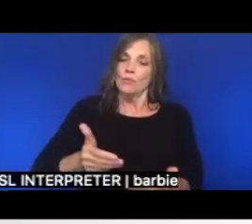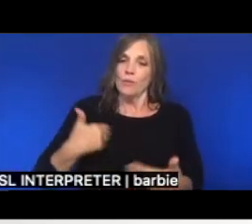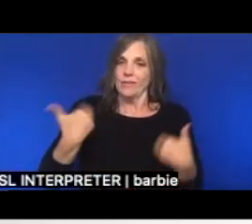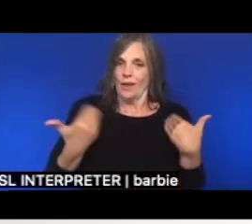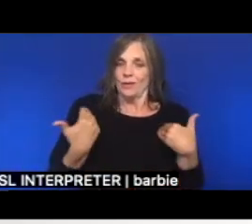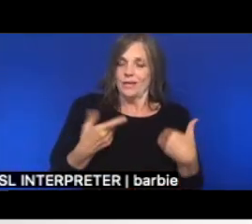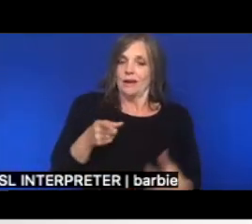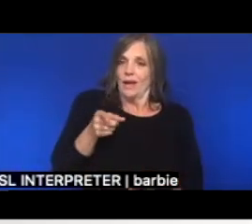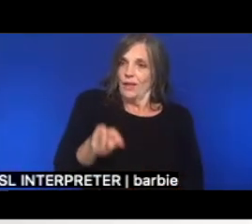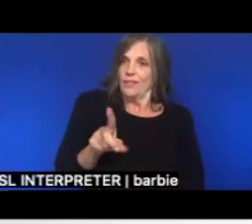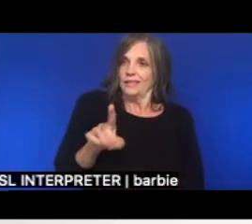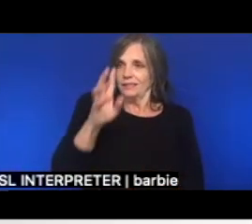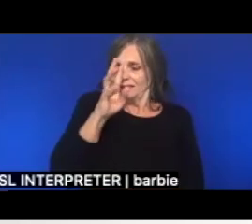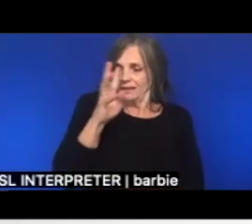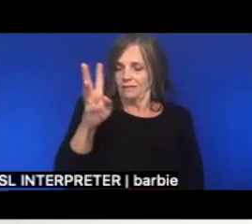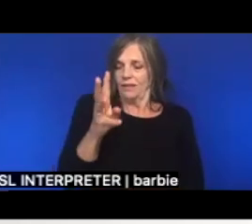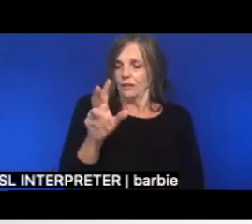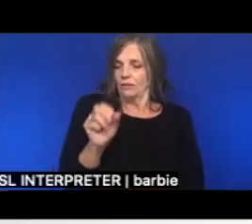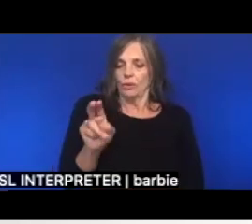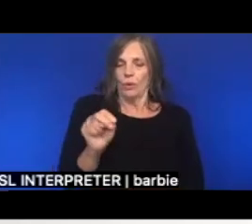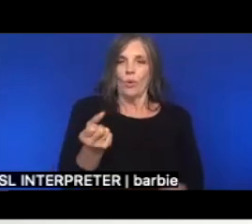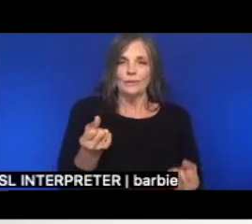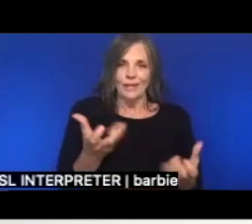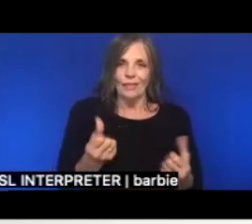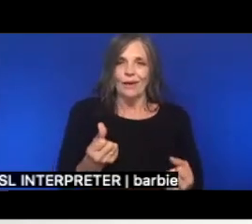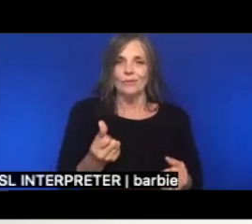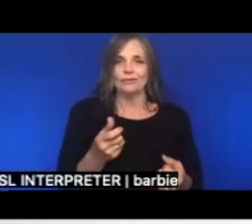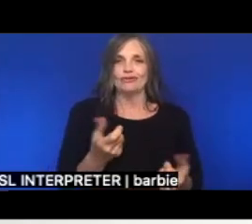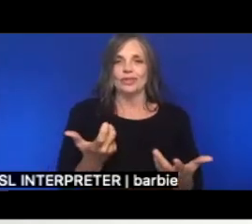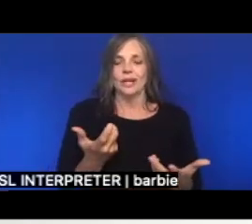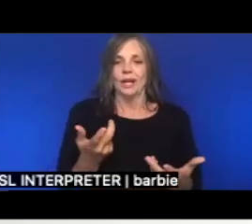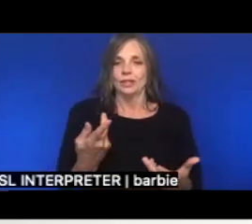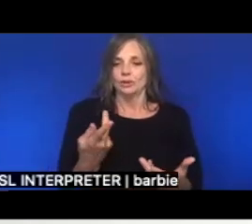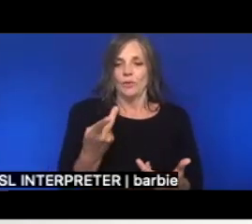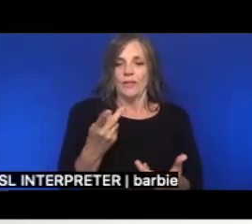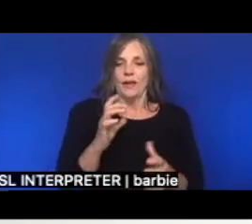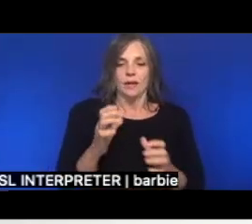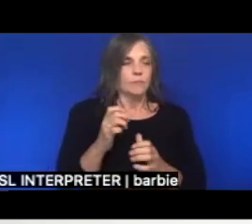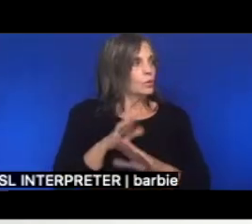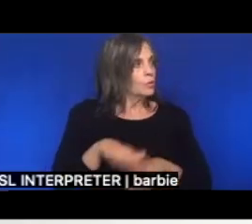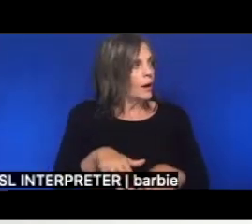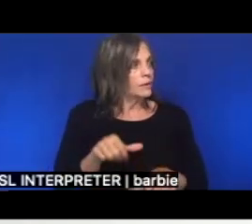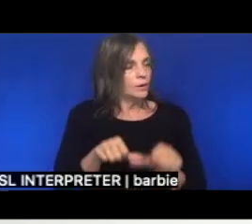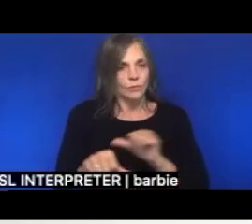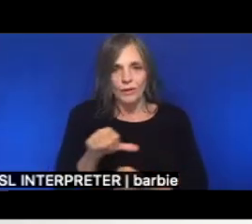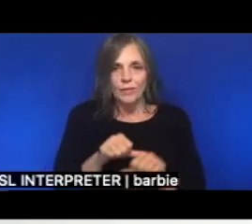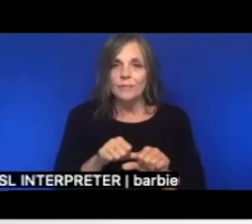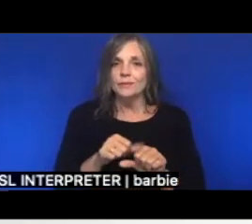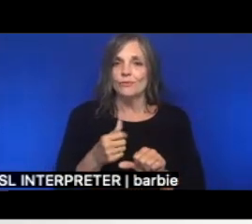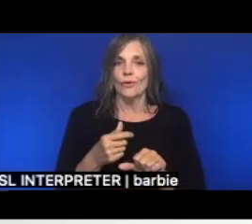their own form of sign language so they could communicate quietly amongst themselves and